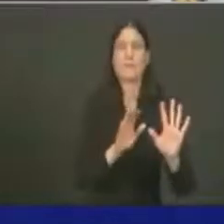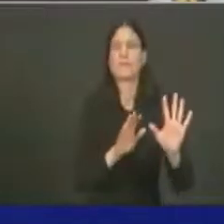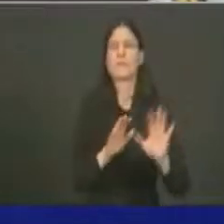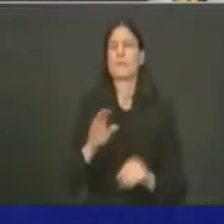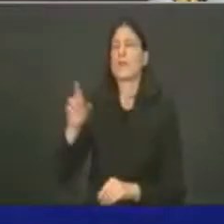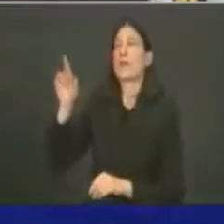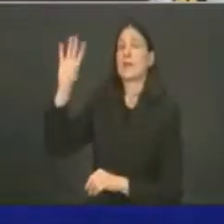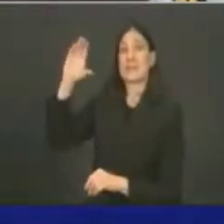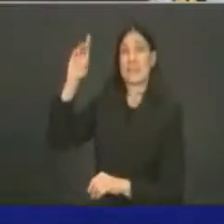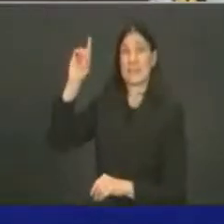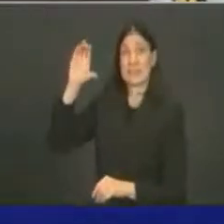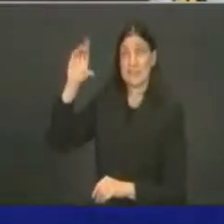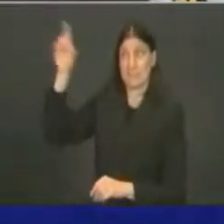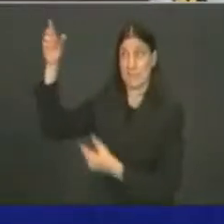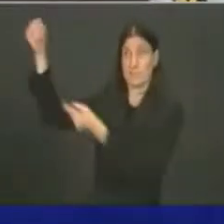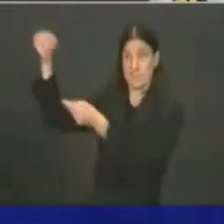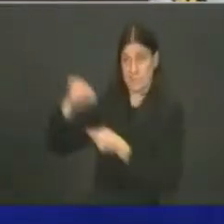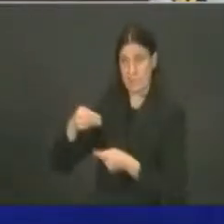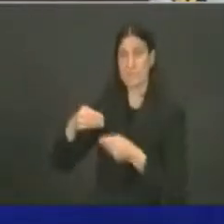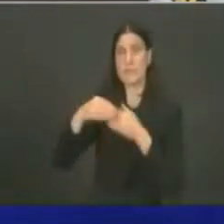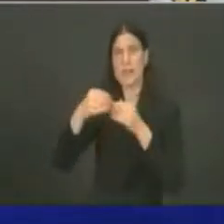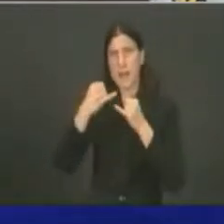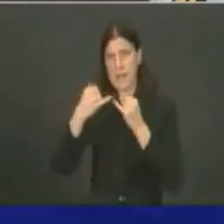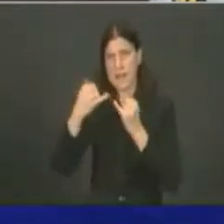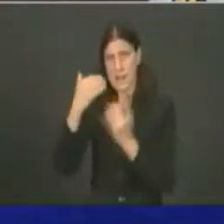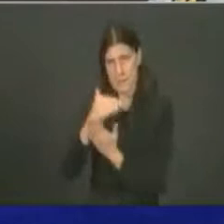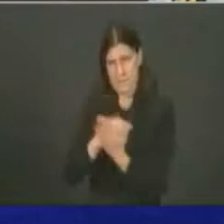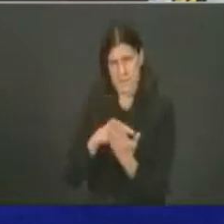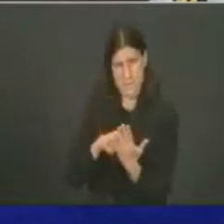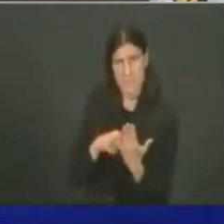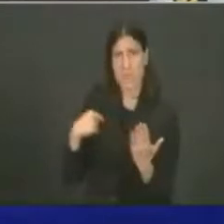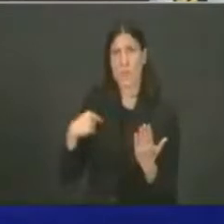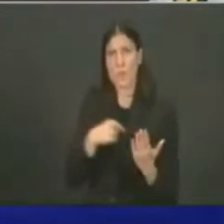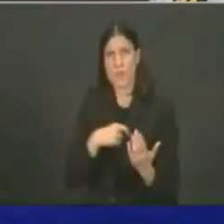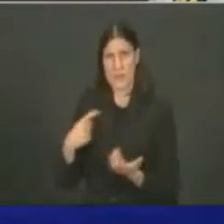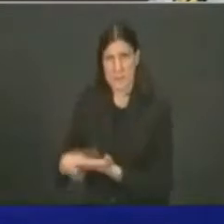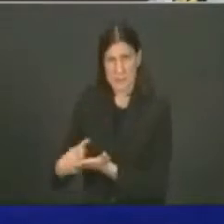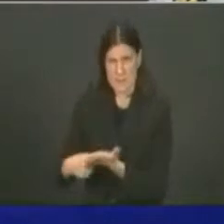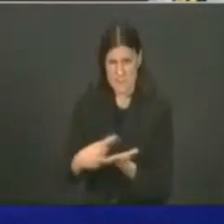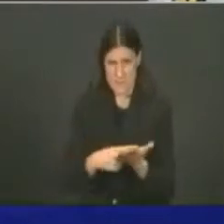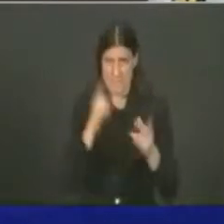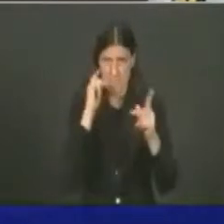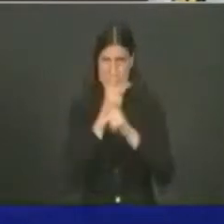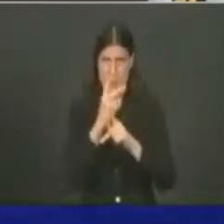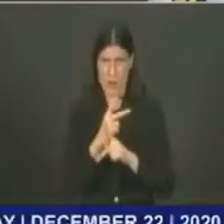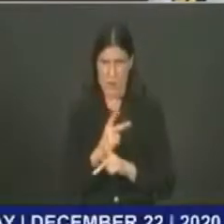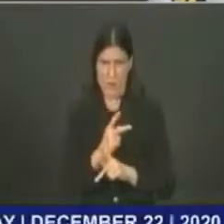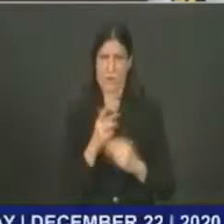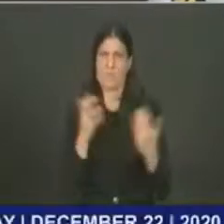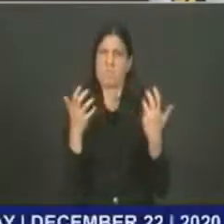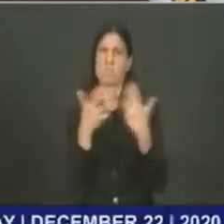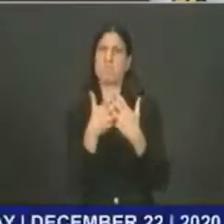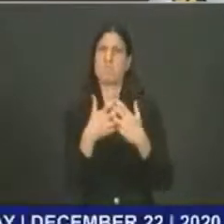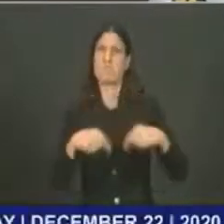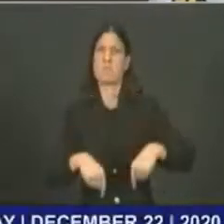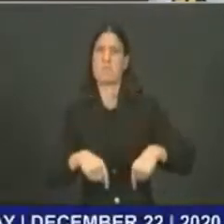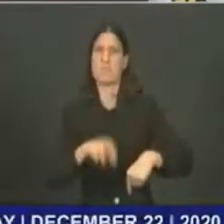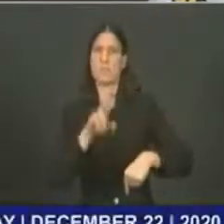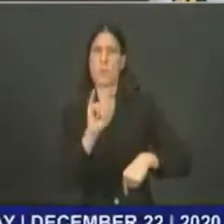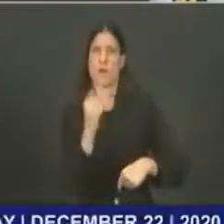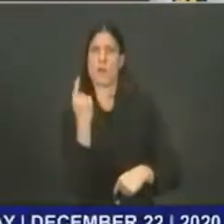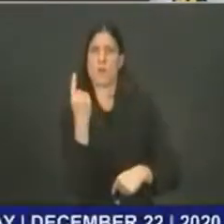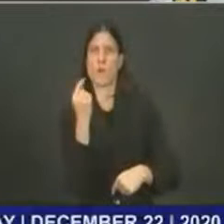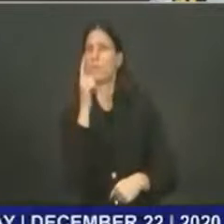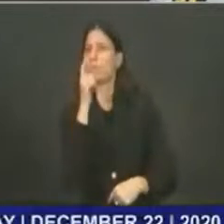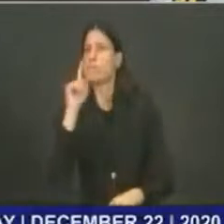has recommended and balance it against what we had and the direction we were going in. I feel very strong